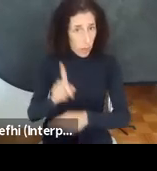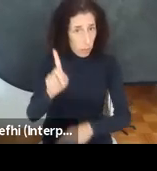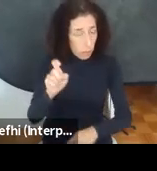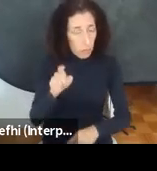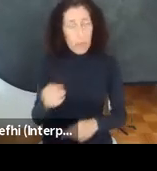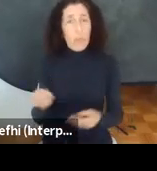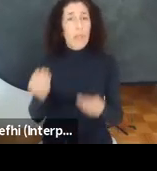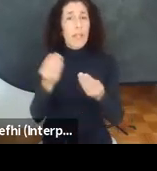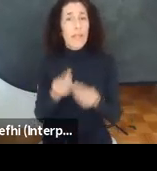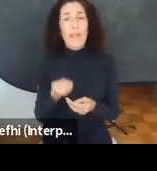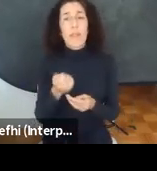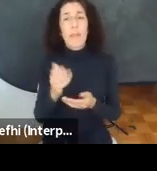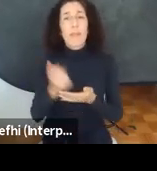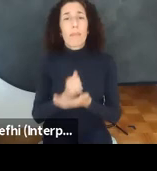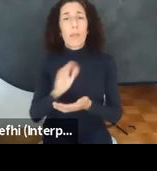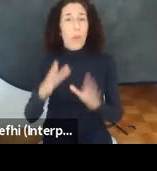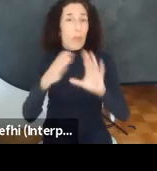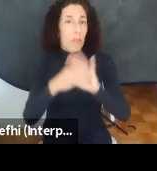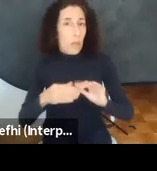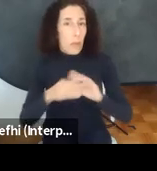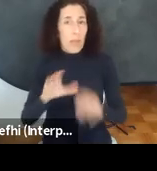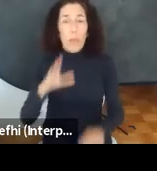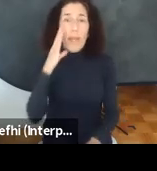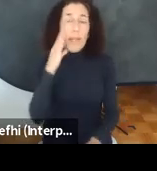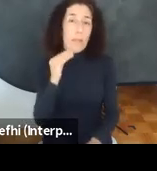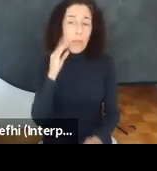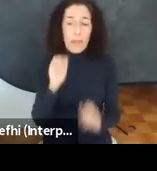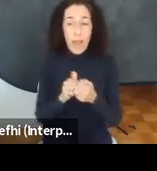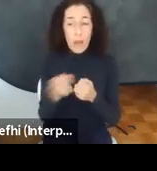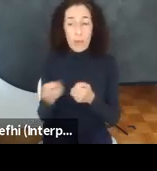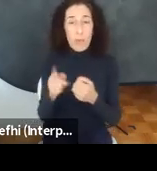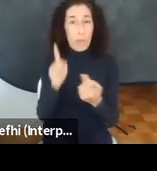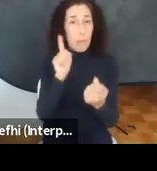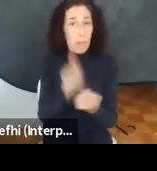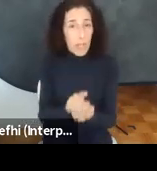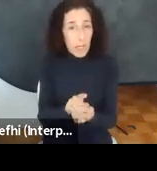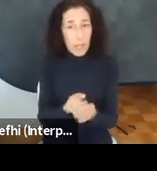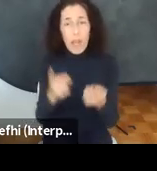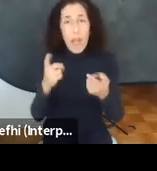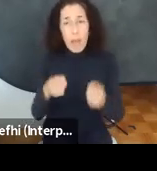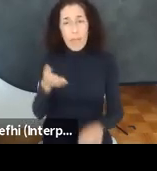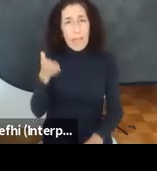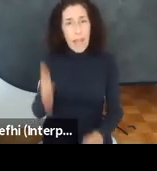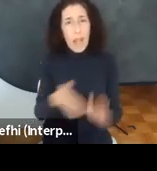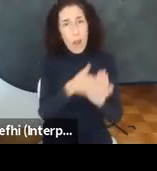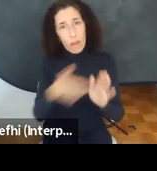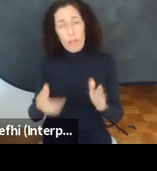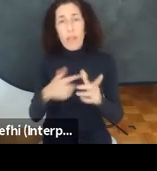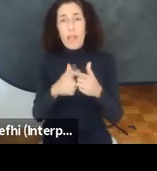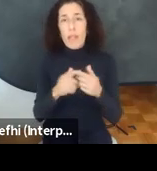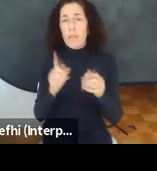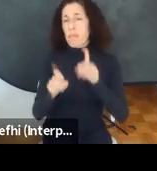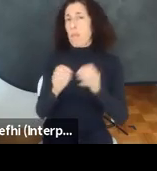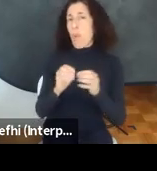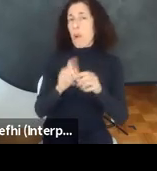little bit of what your story was, you know, how you met, what happened after you were there, and then we'll go out from there, just so people